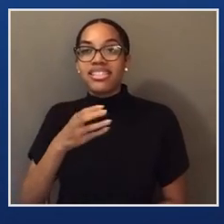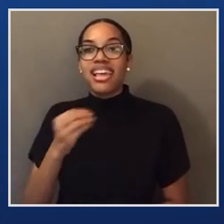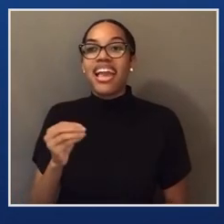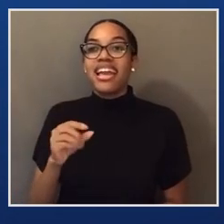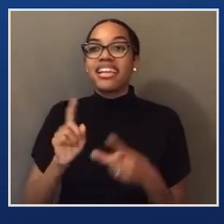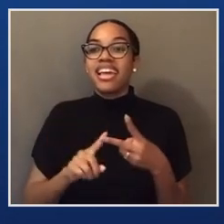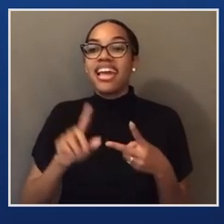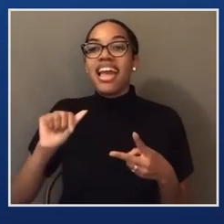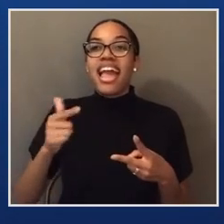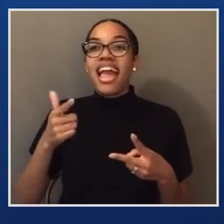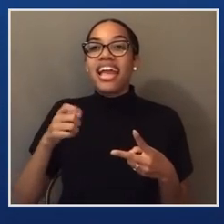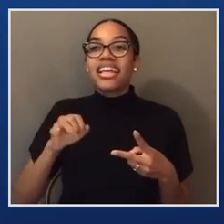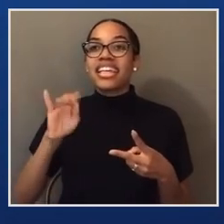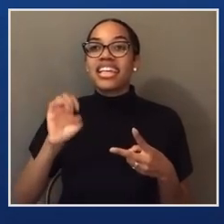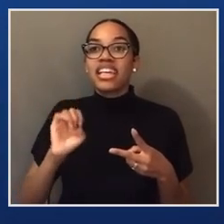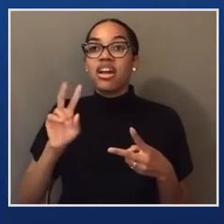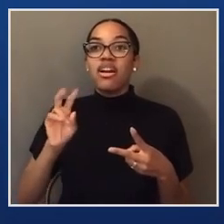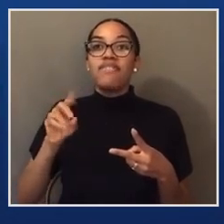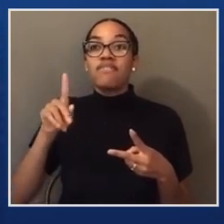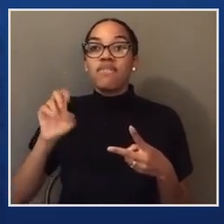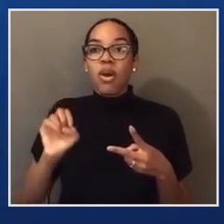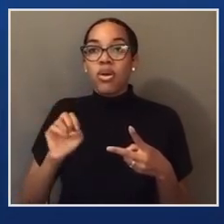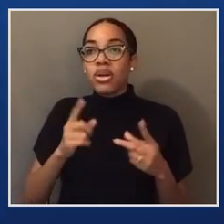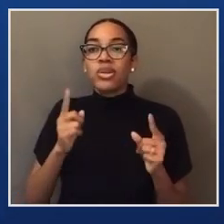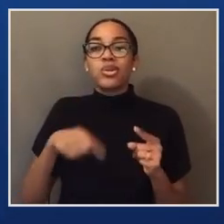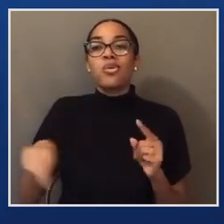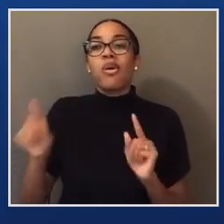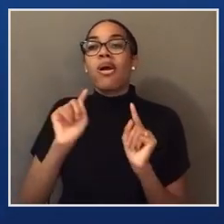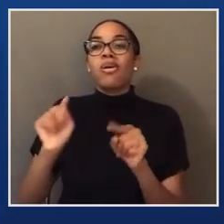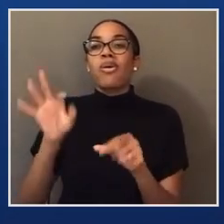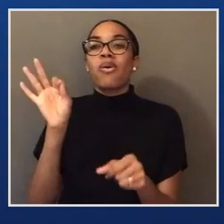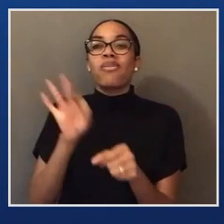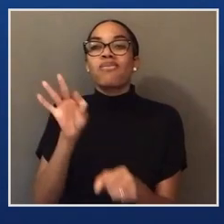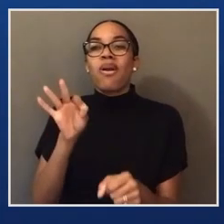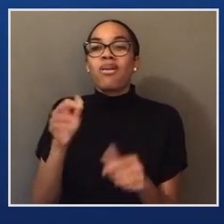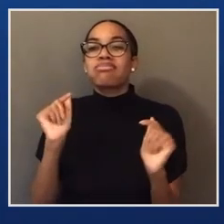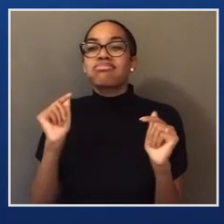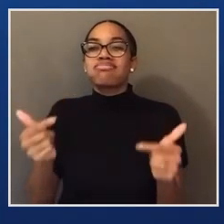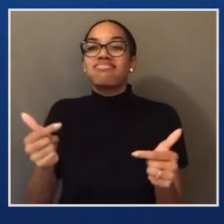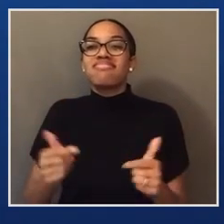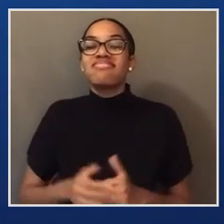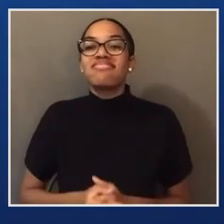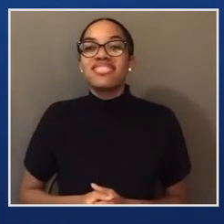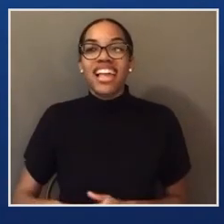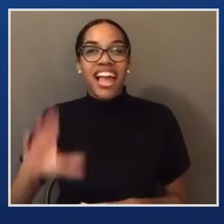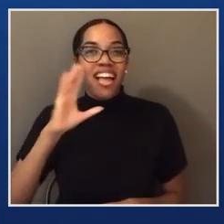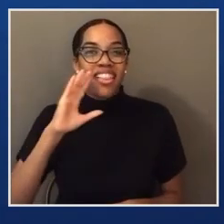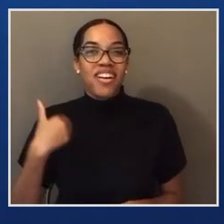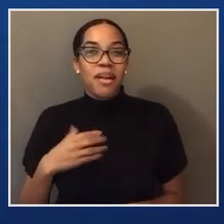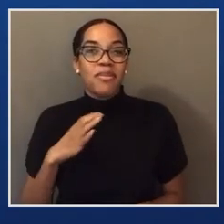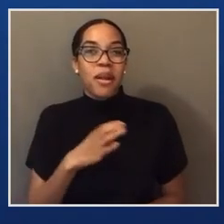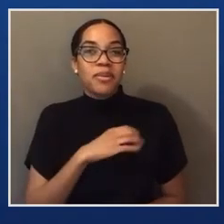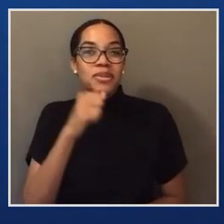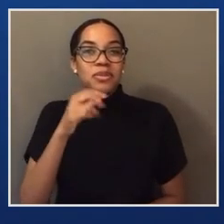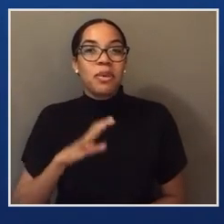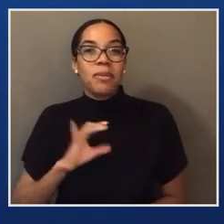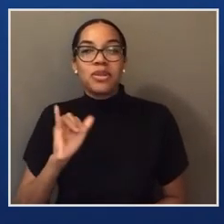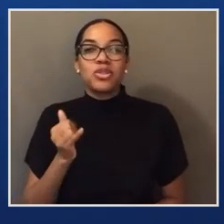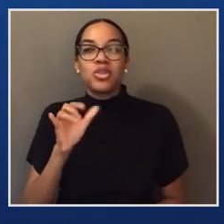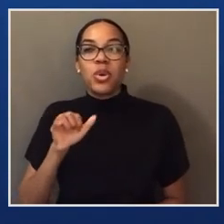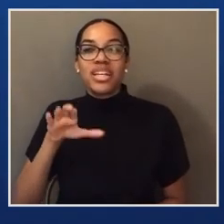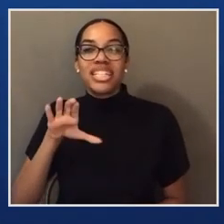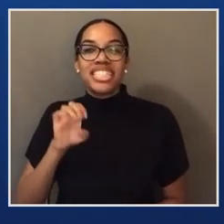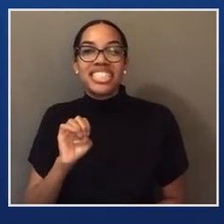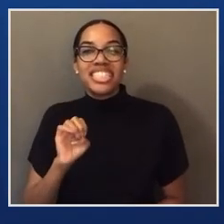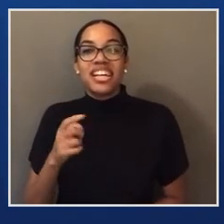vote, Aggies turn out, and let's turn this mother out. I'm Congresswoman Congresswoman Joyce Beatty from the great state of Ohio,